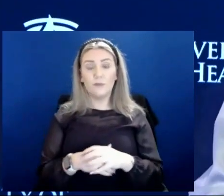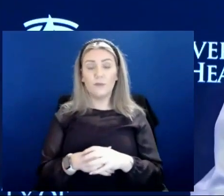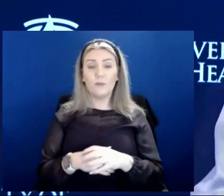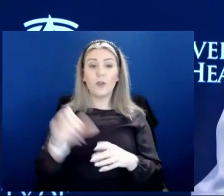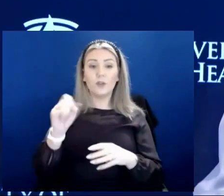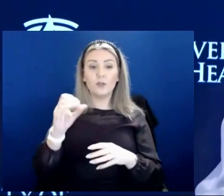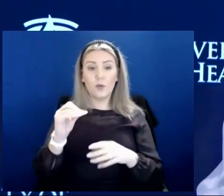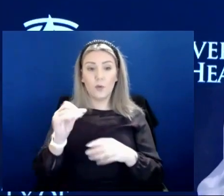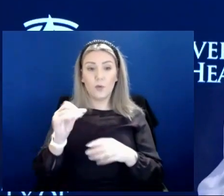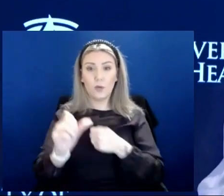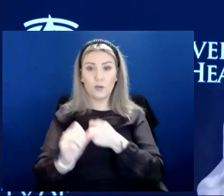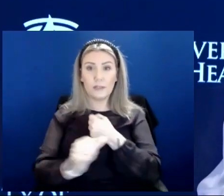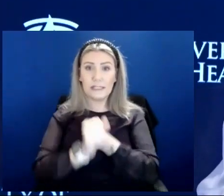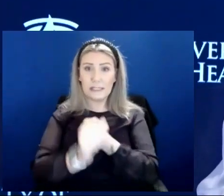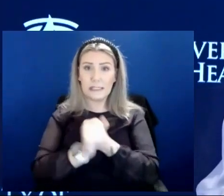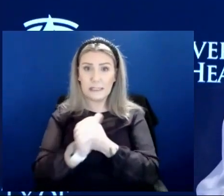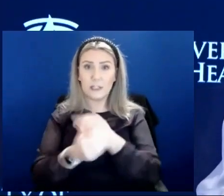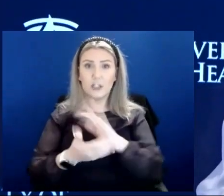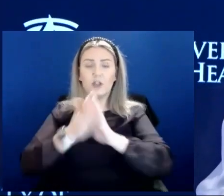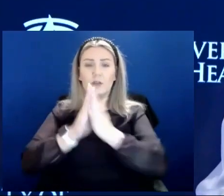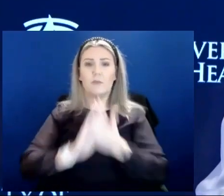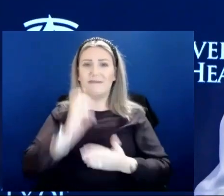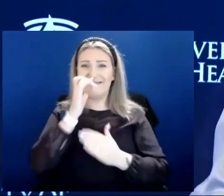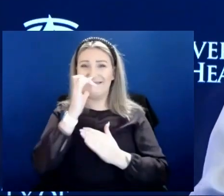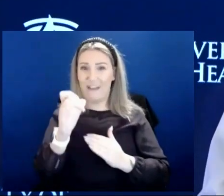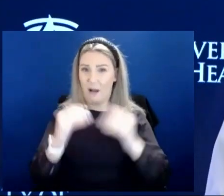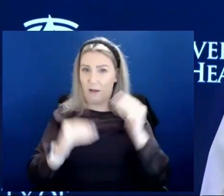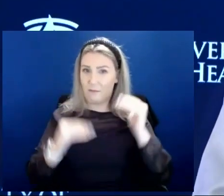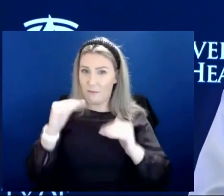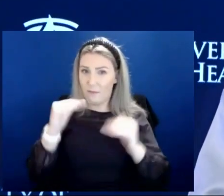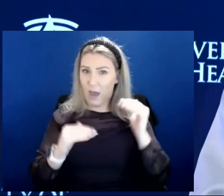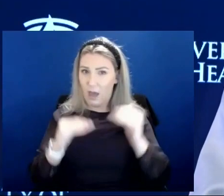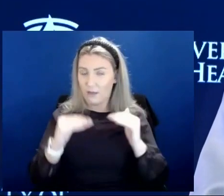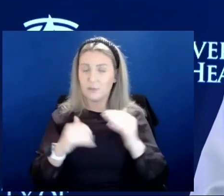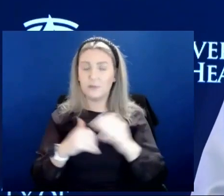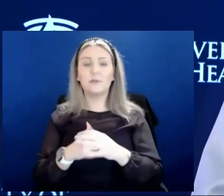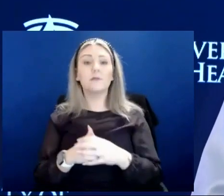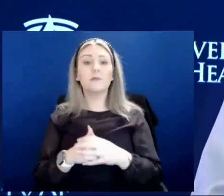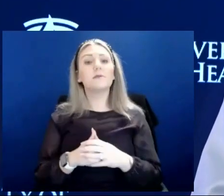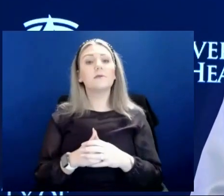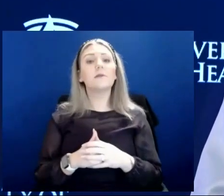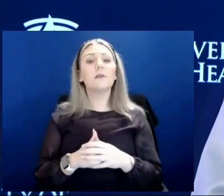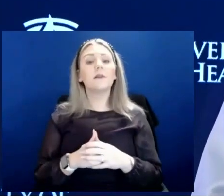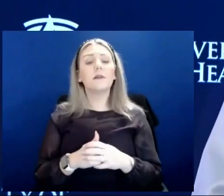in becoming unbalanced in life in many ways, and these things can tend to